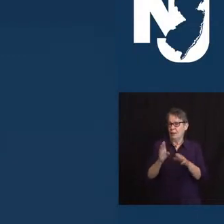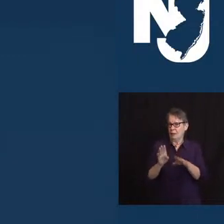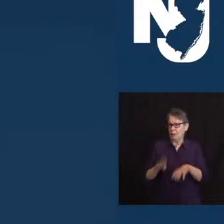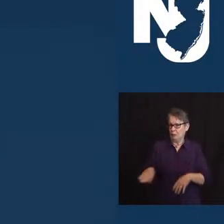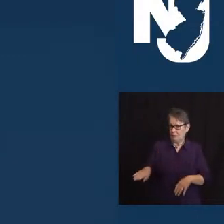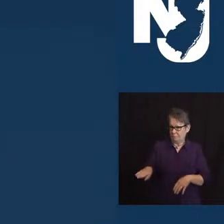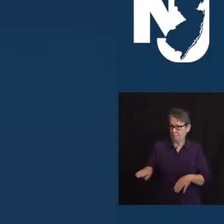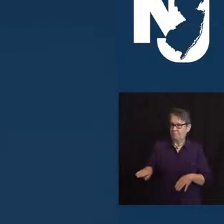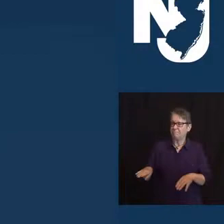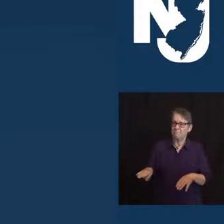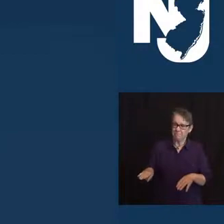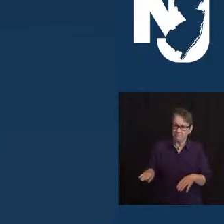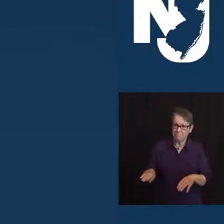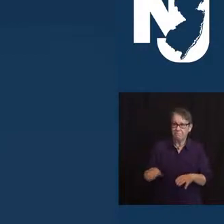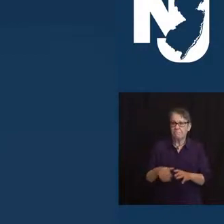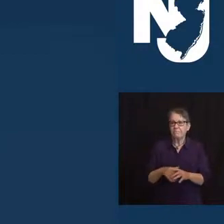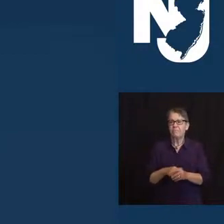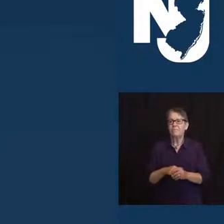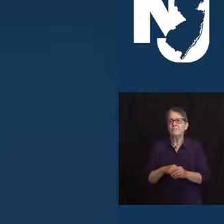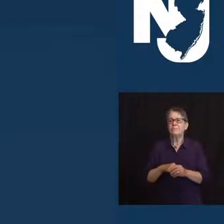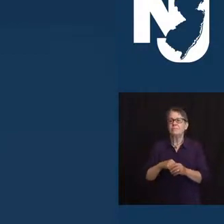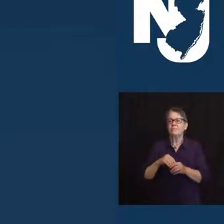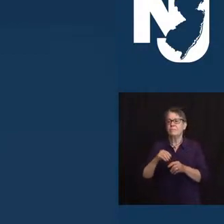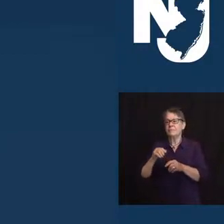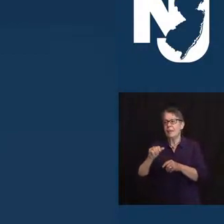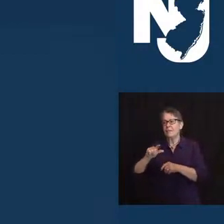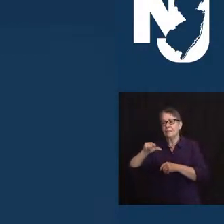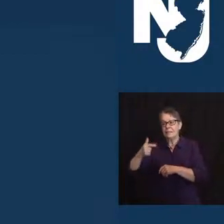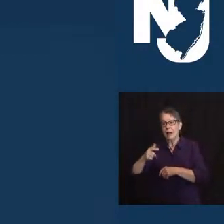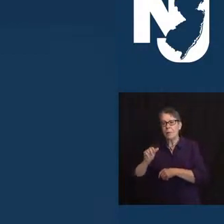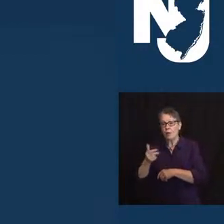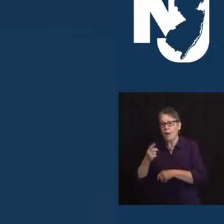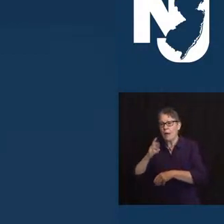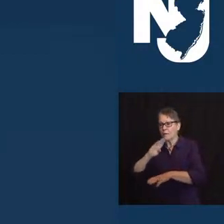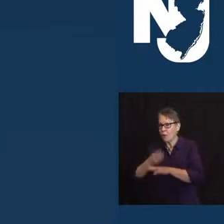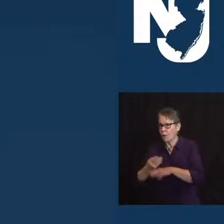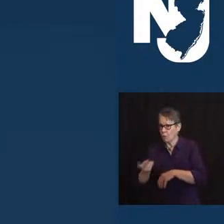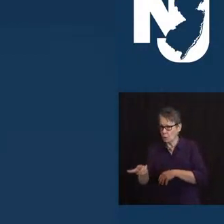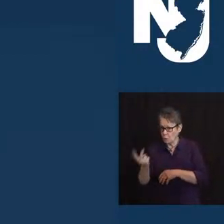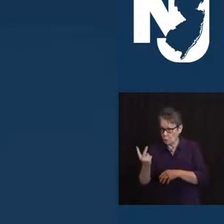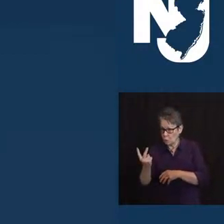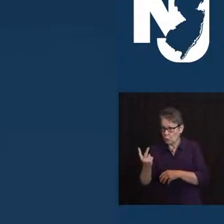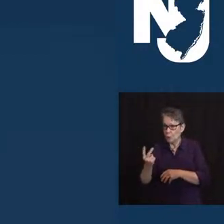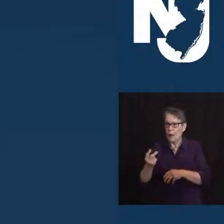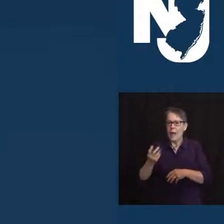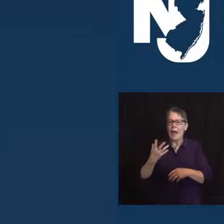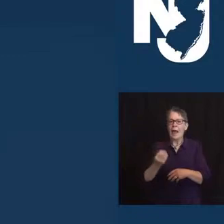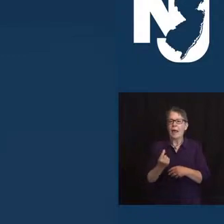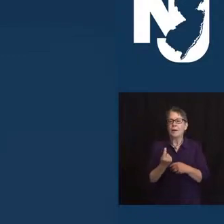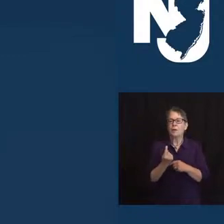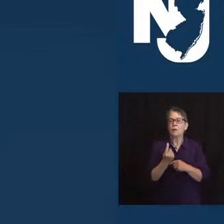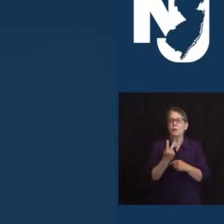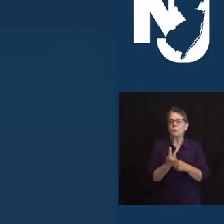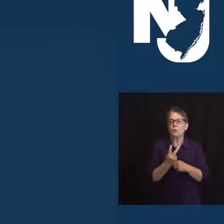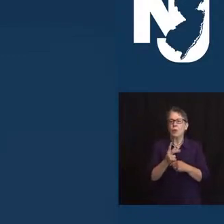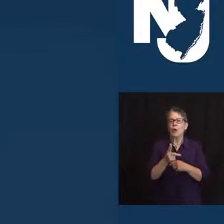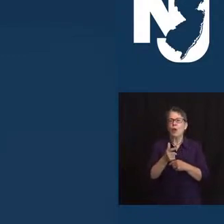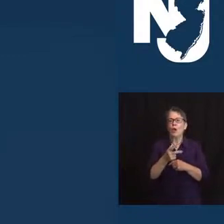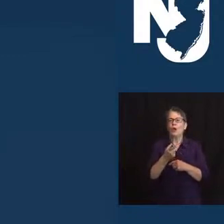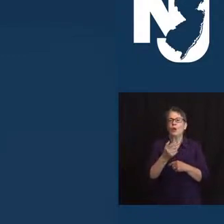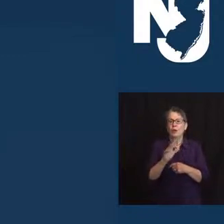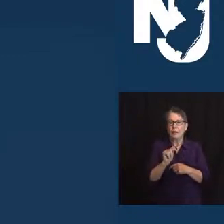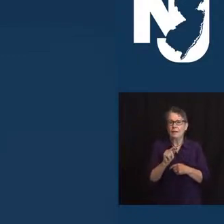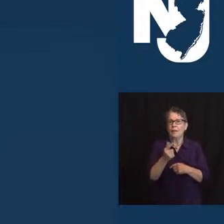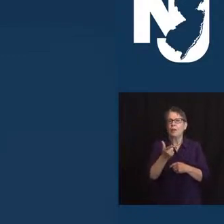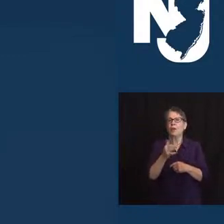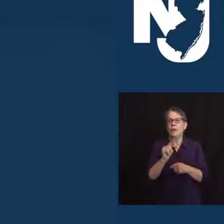Trent, step-granddaughters Nicole and Erica, and great-granddaughters Kay and Sophie.